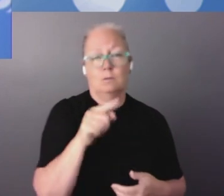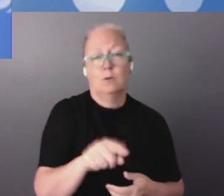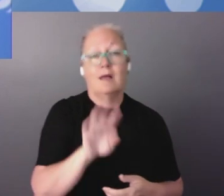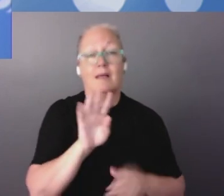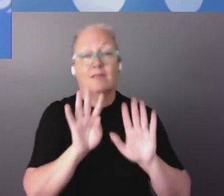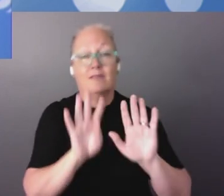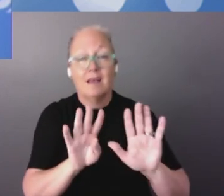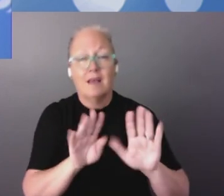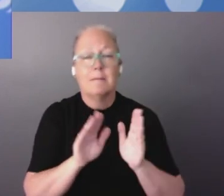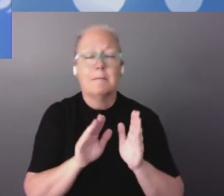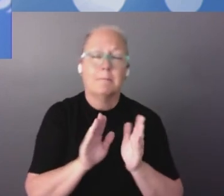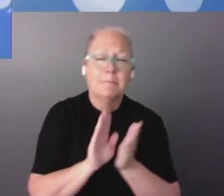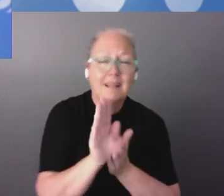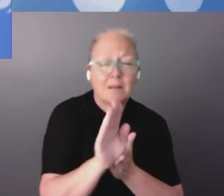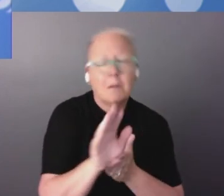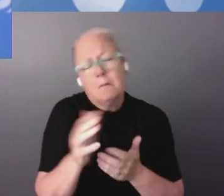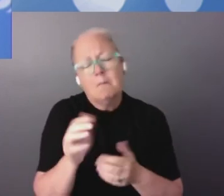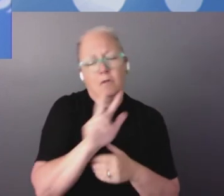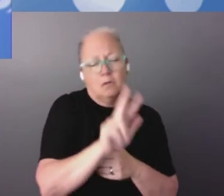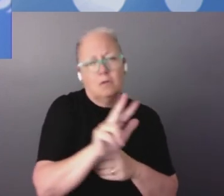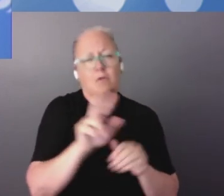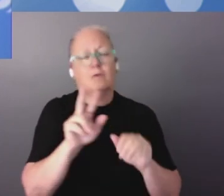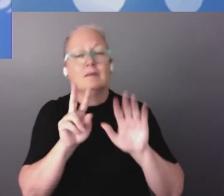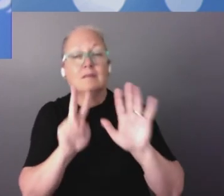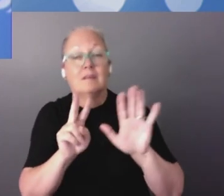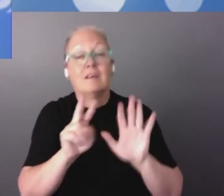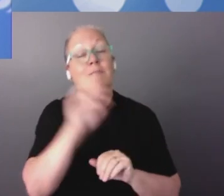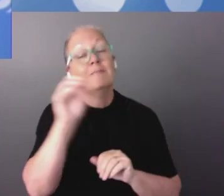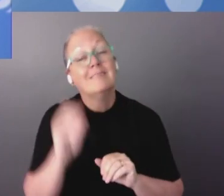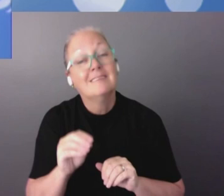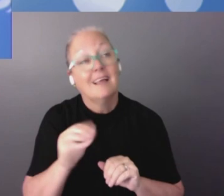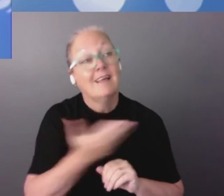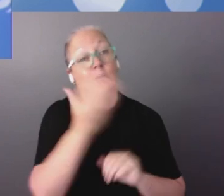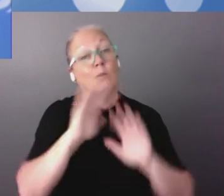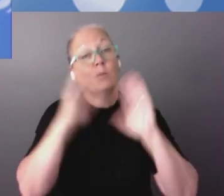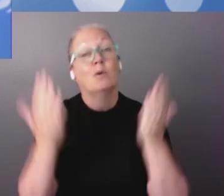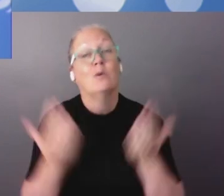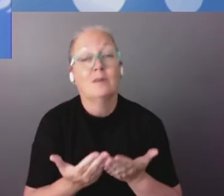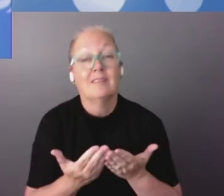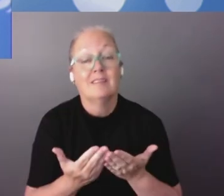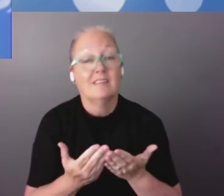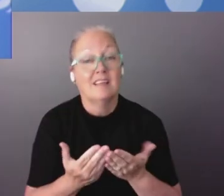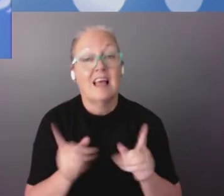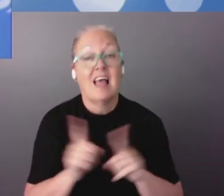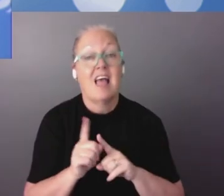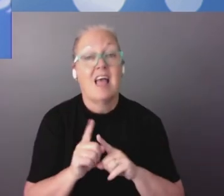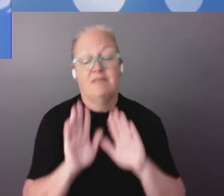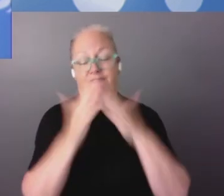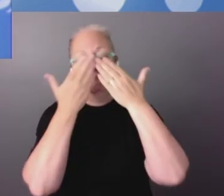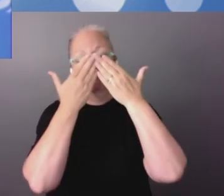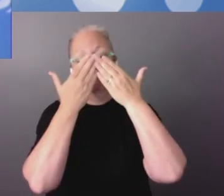or 37% of the world's population, remain totally shut out of the online